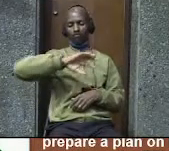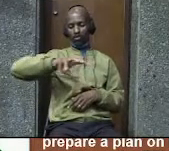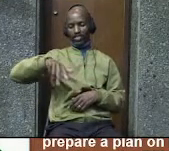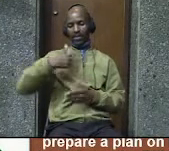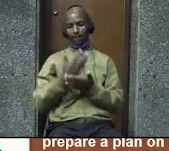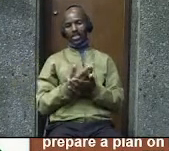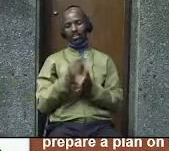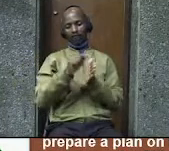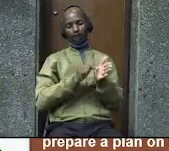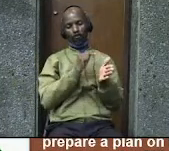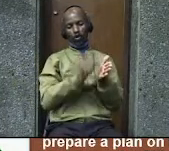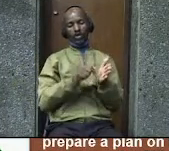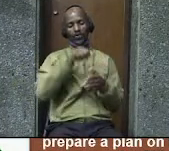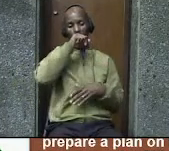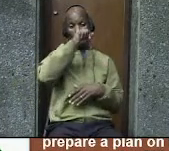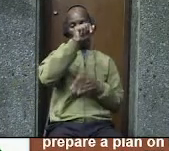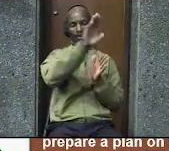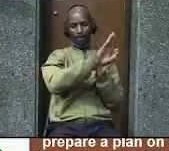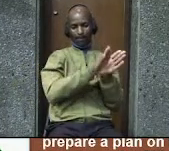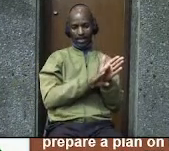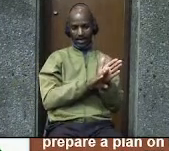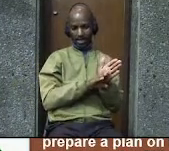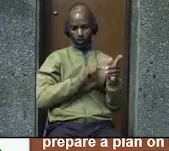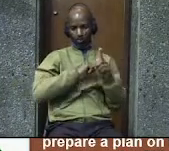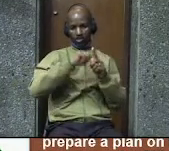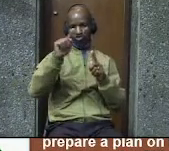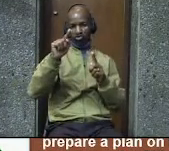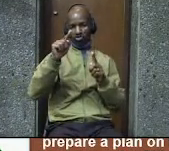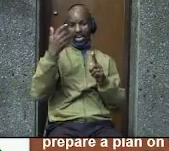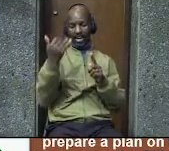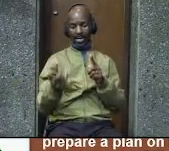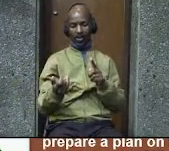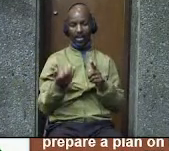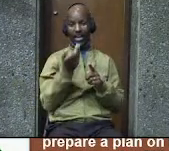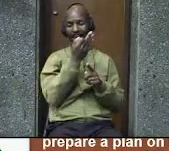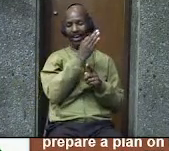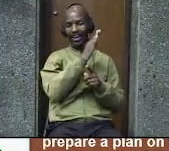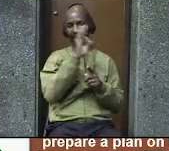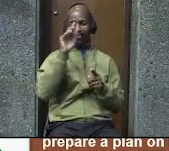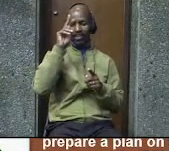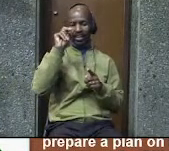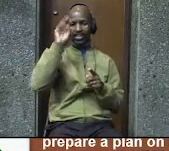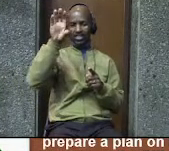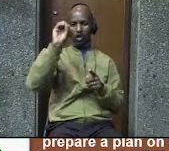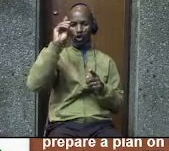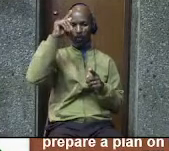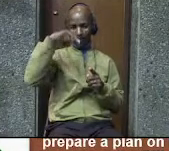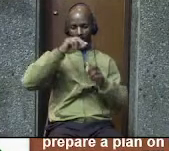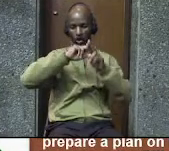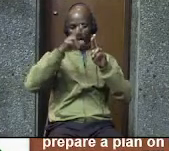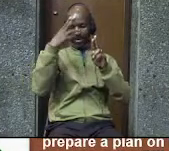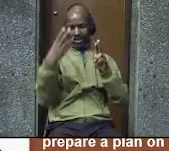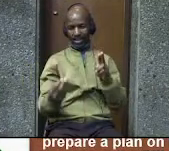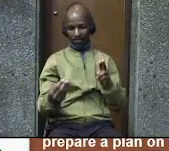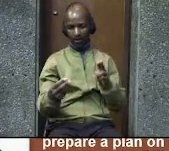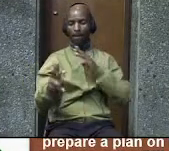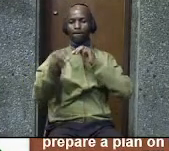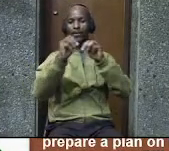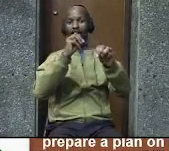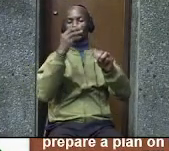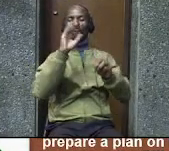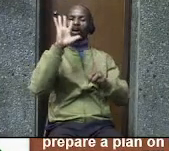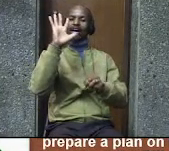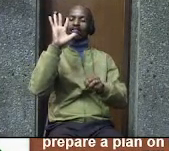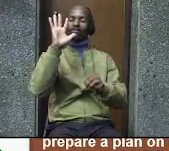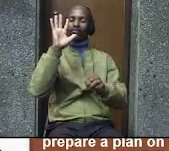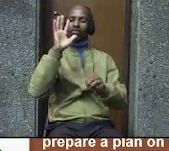vote in favor of the bill to pass. So if the NCOP does not manage to get five